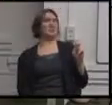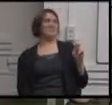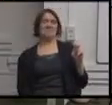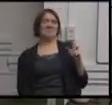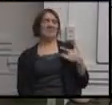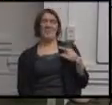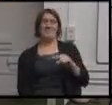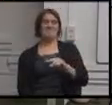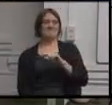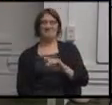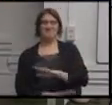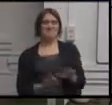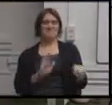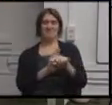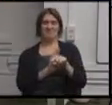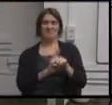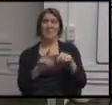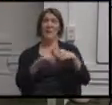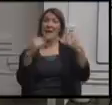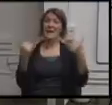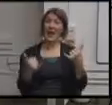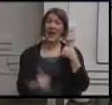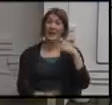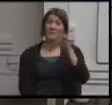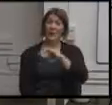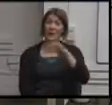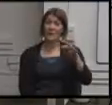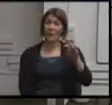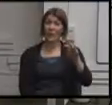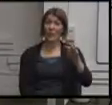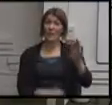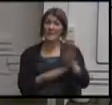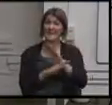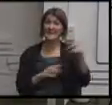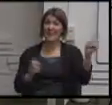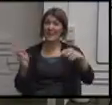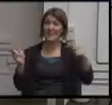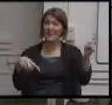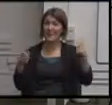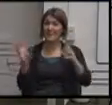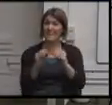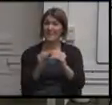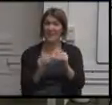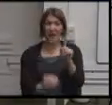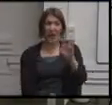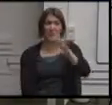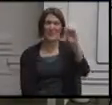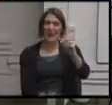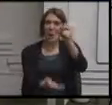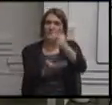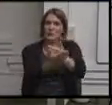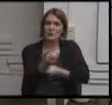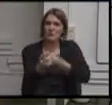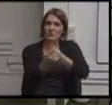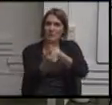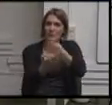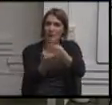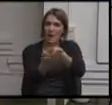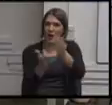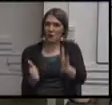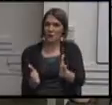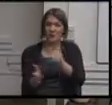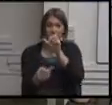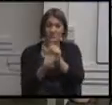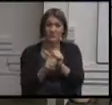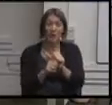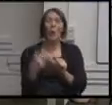the 44 merchants that attended our recent meeting, in which we had 100% approval of our budget, at least in